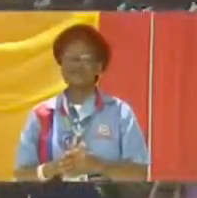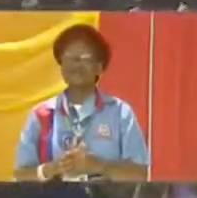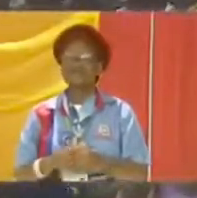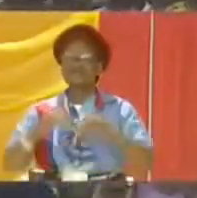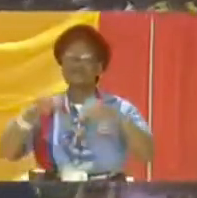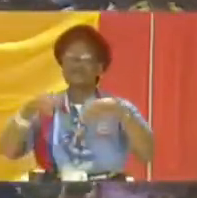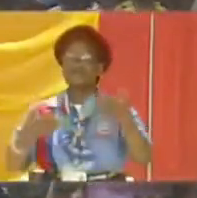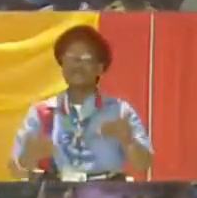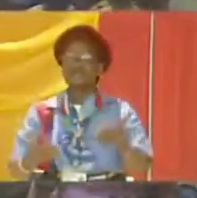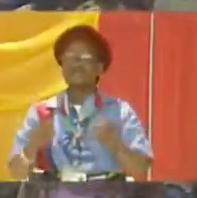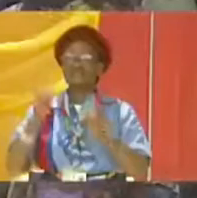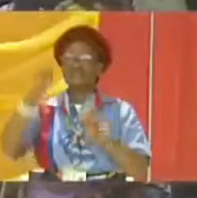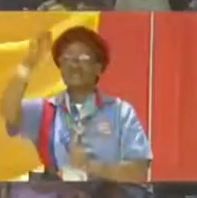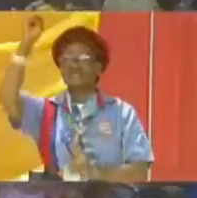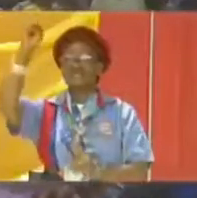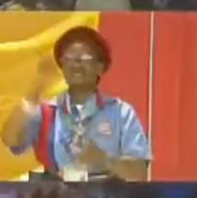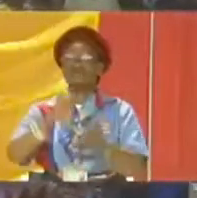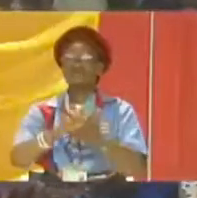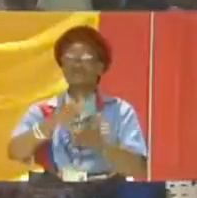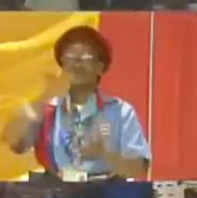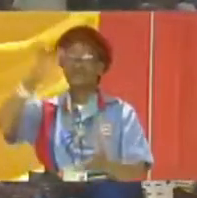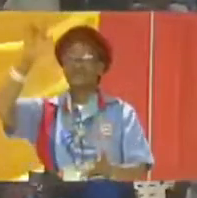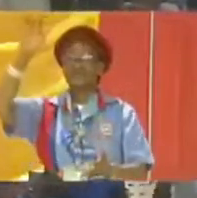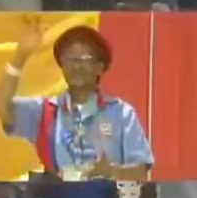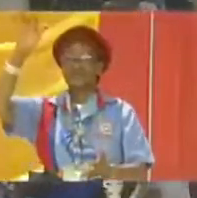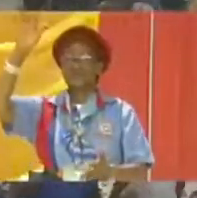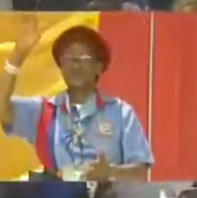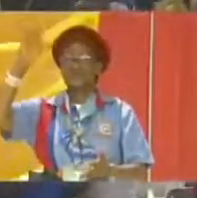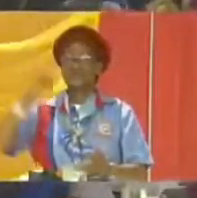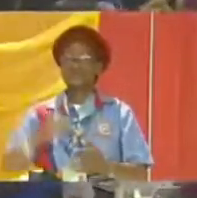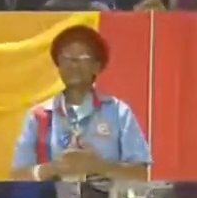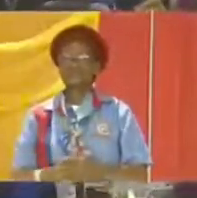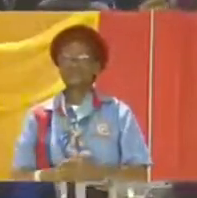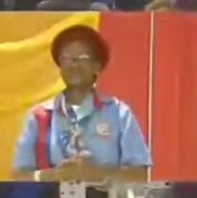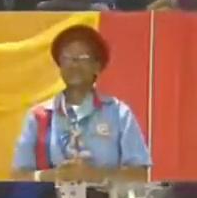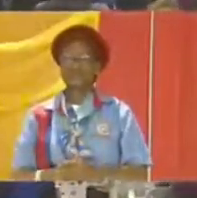Give Him glory. Here go for.